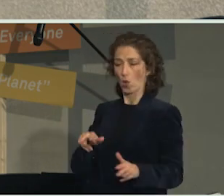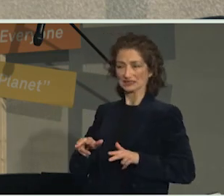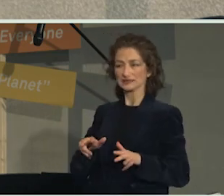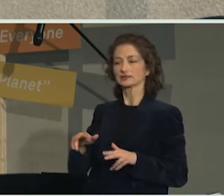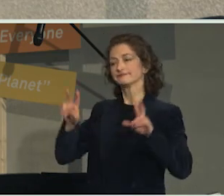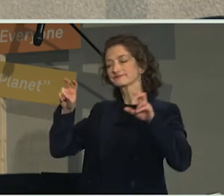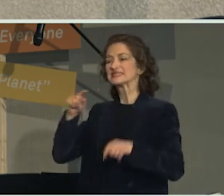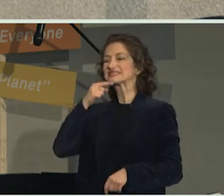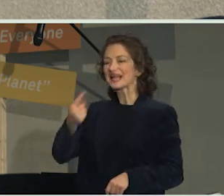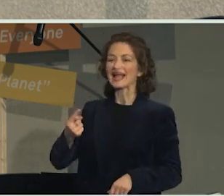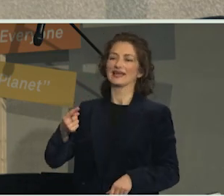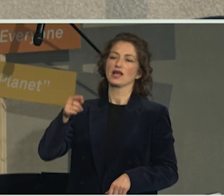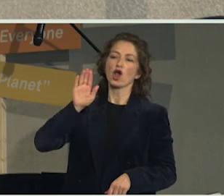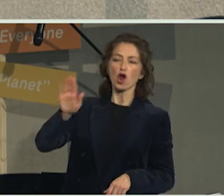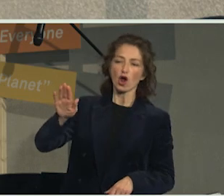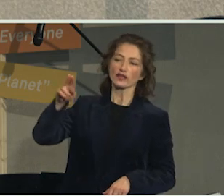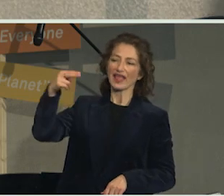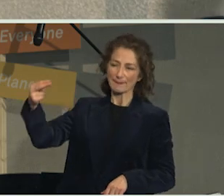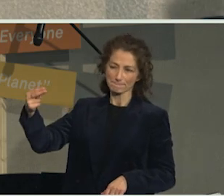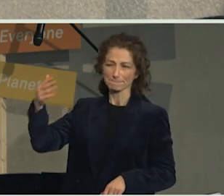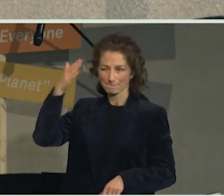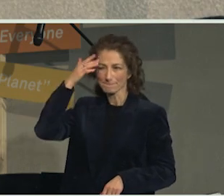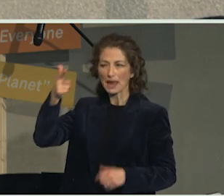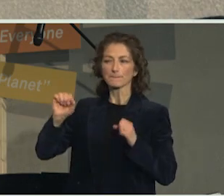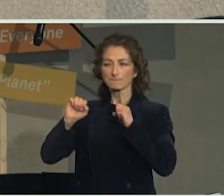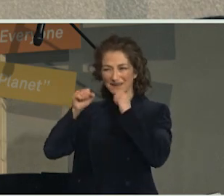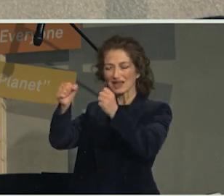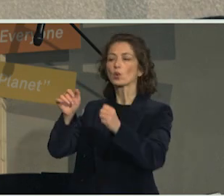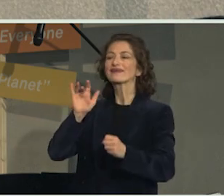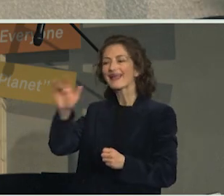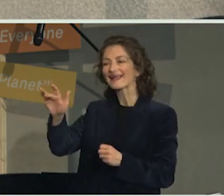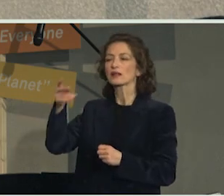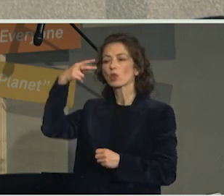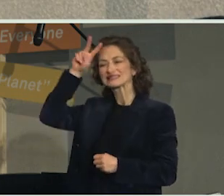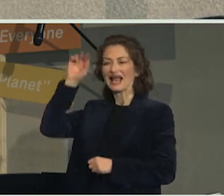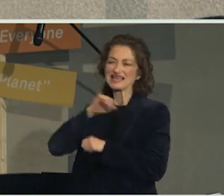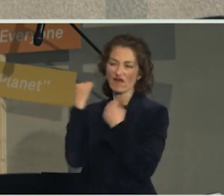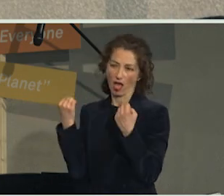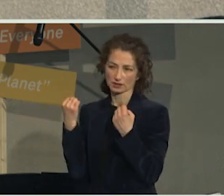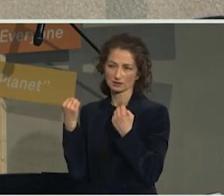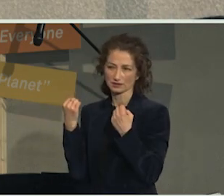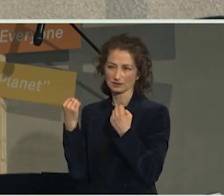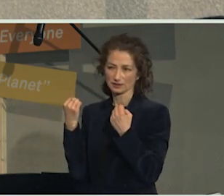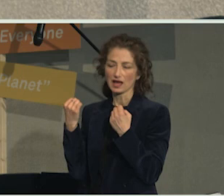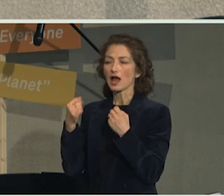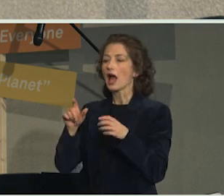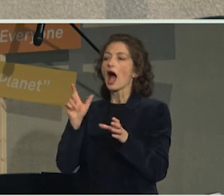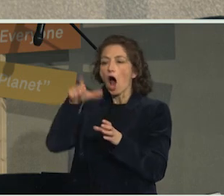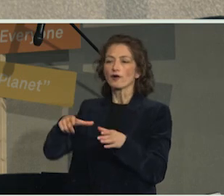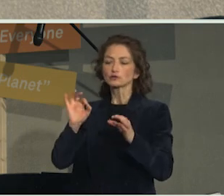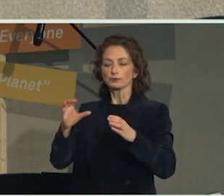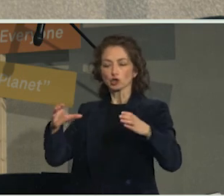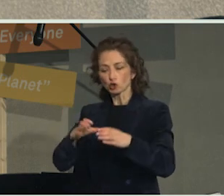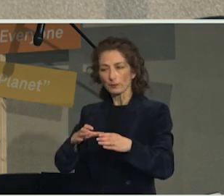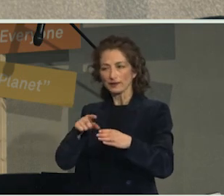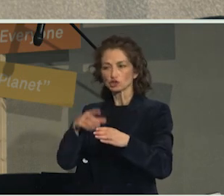Her Name, is a movement against police violence that focuses on a group that no one talks about. That's